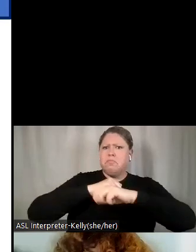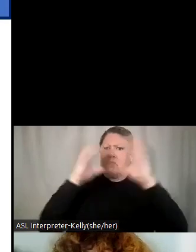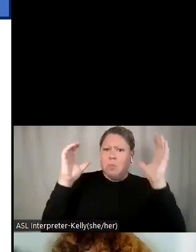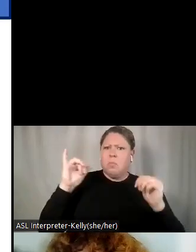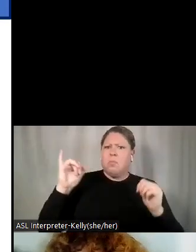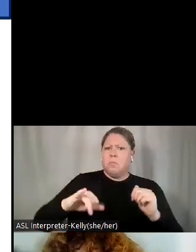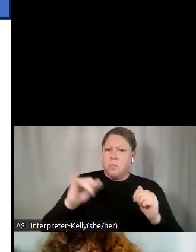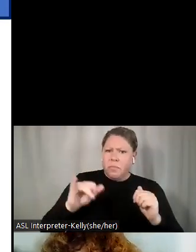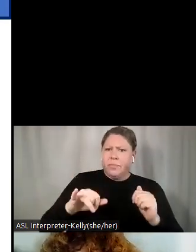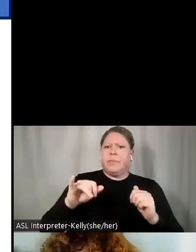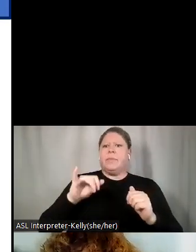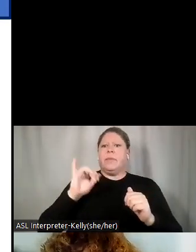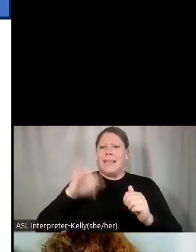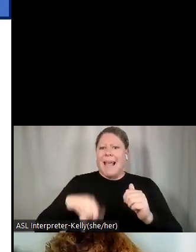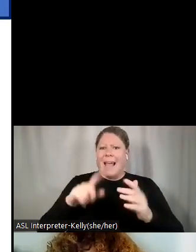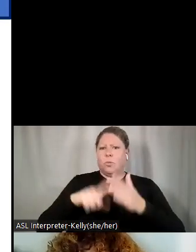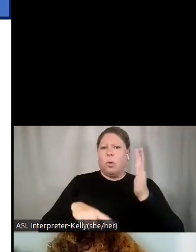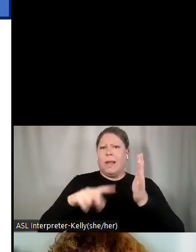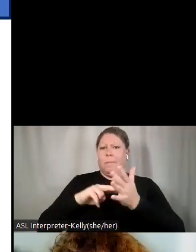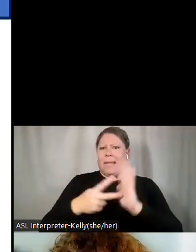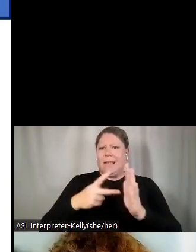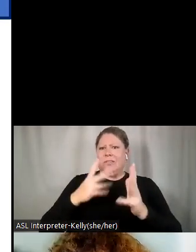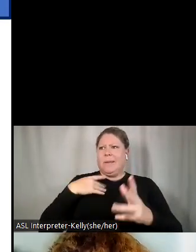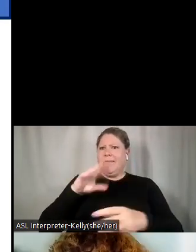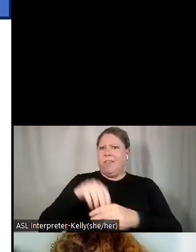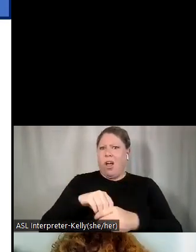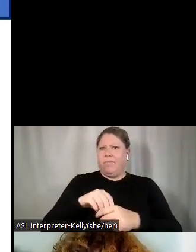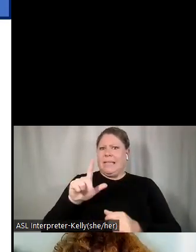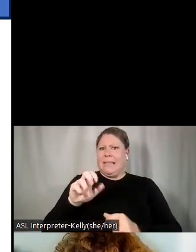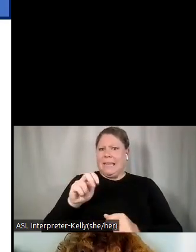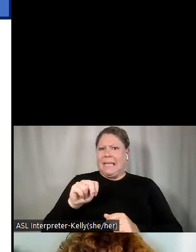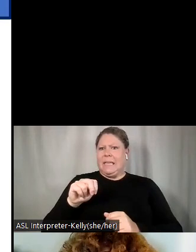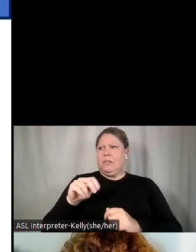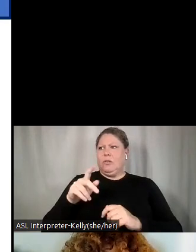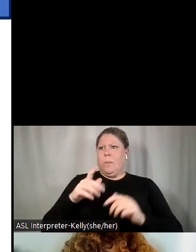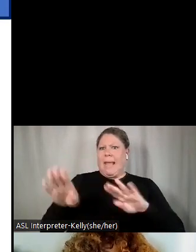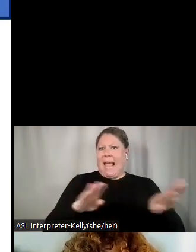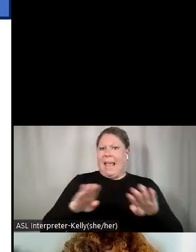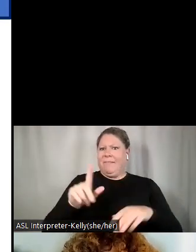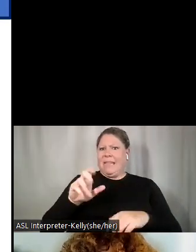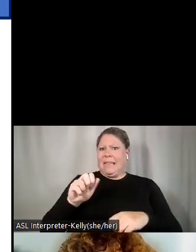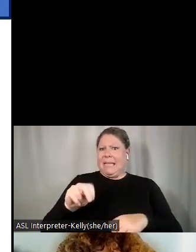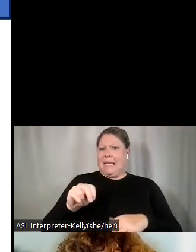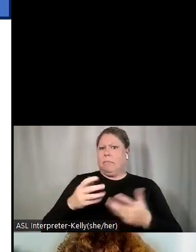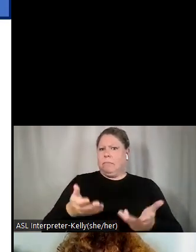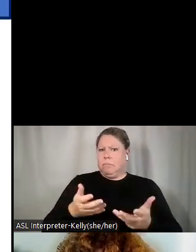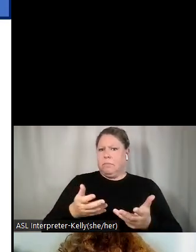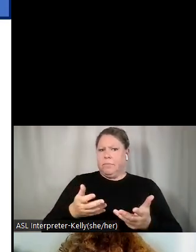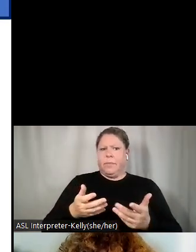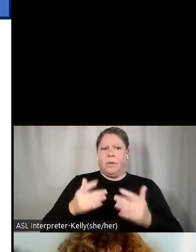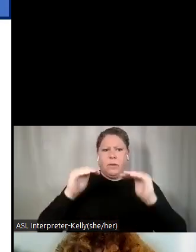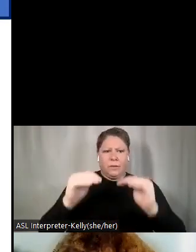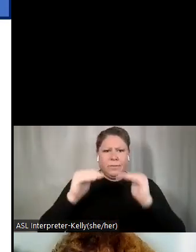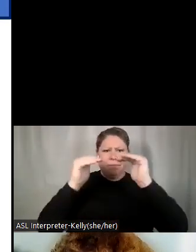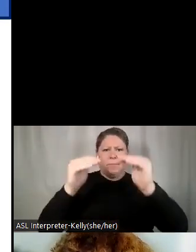what it means to be a lean enterprise, is to behave in this way and to act in this way. Layered above that, the areas of